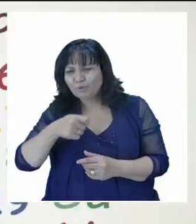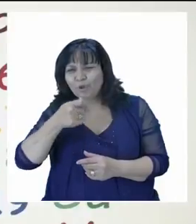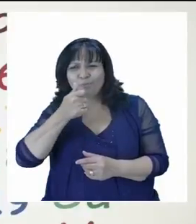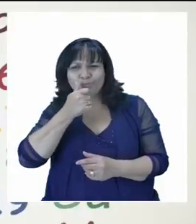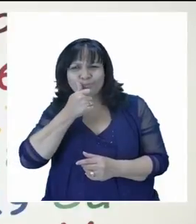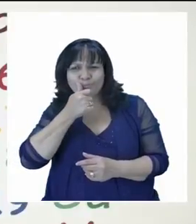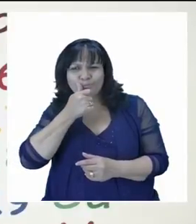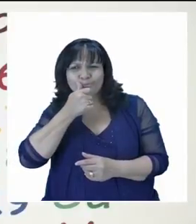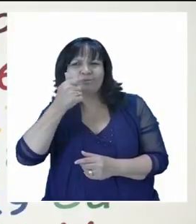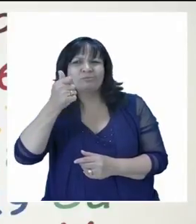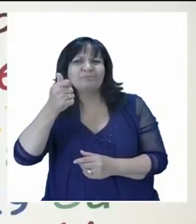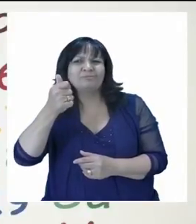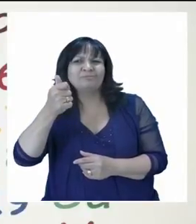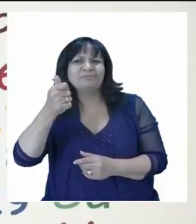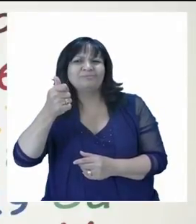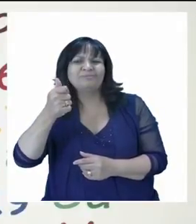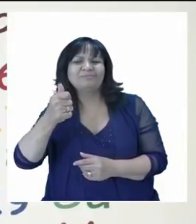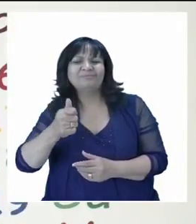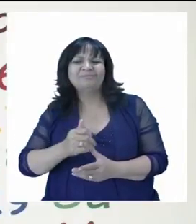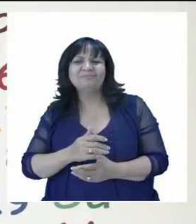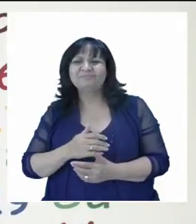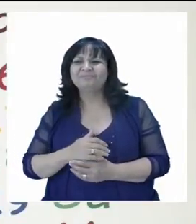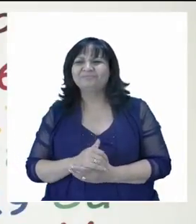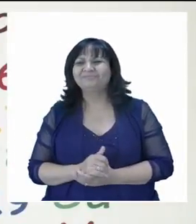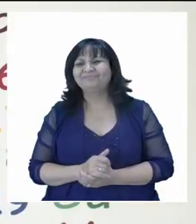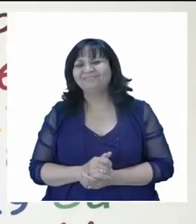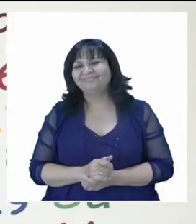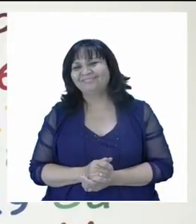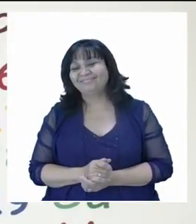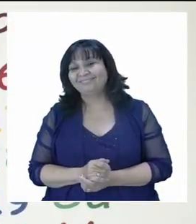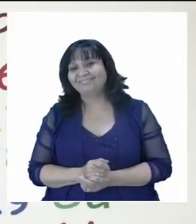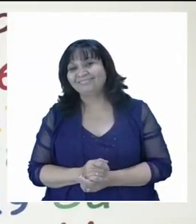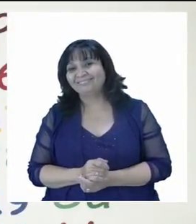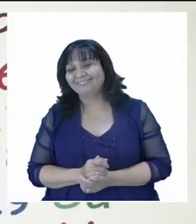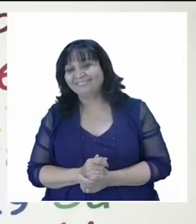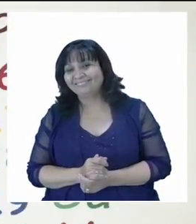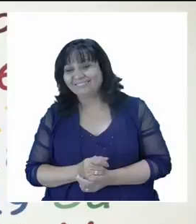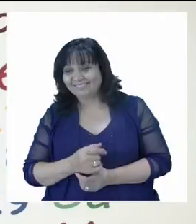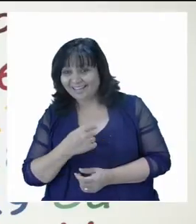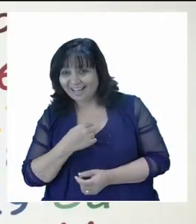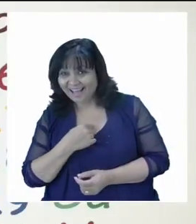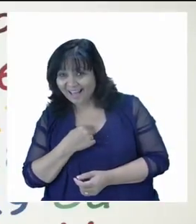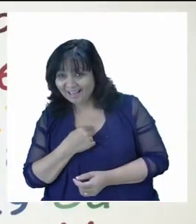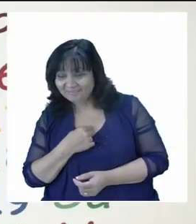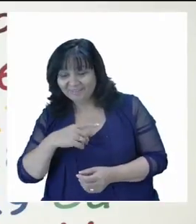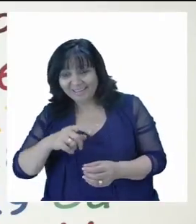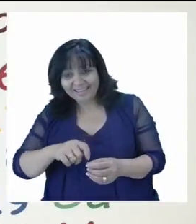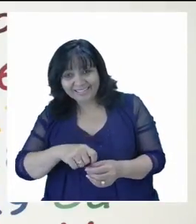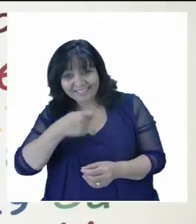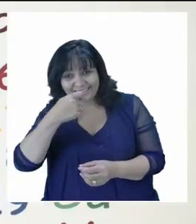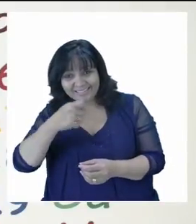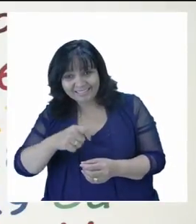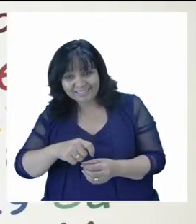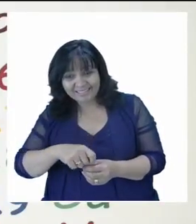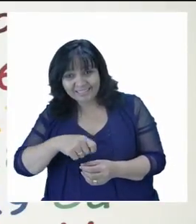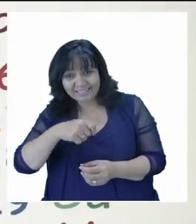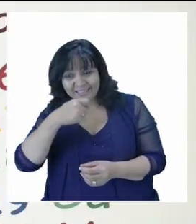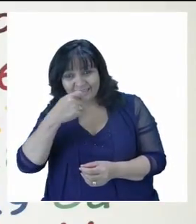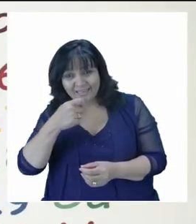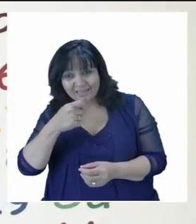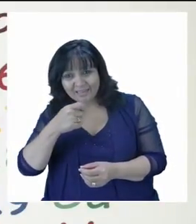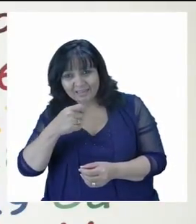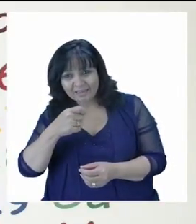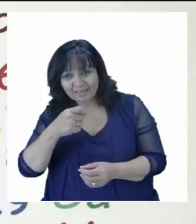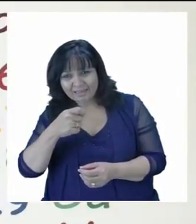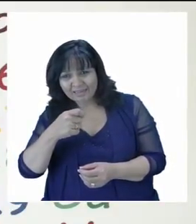nom. Ooh, delicious. I am pretending that I am eating a